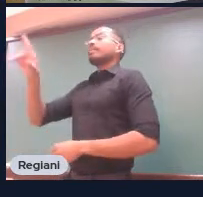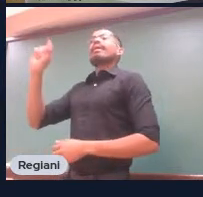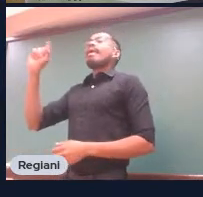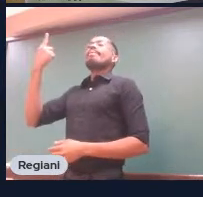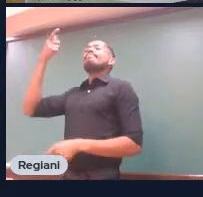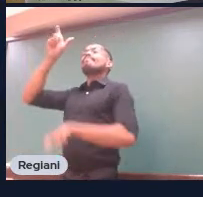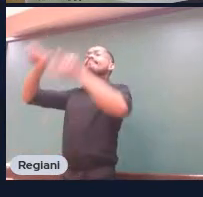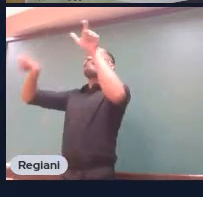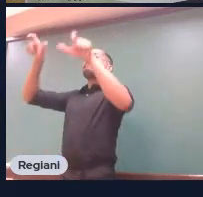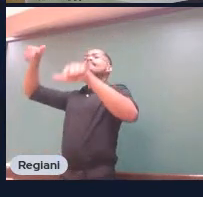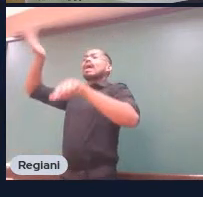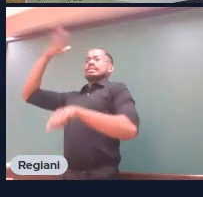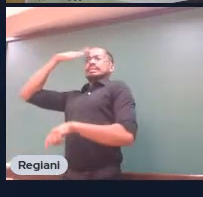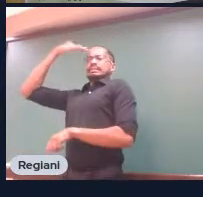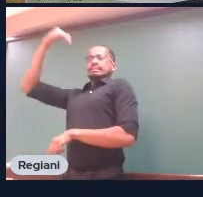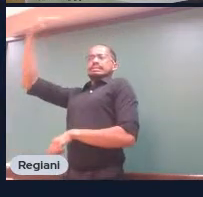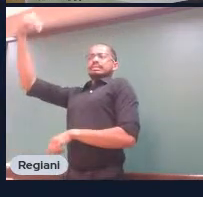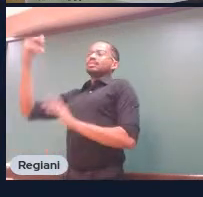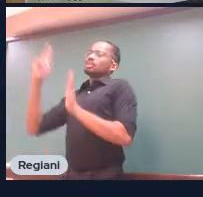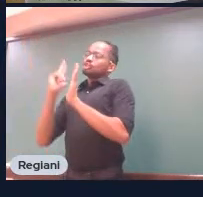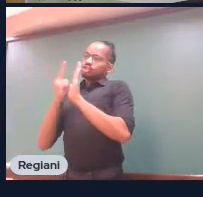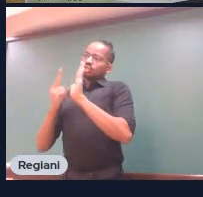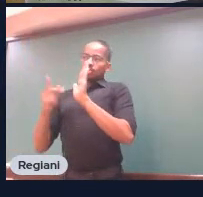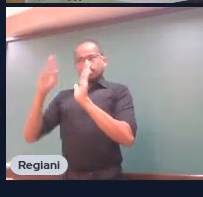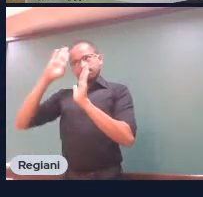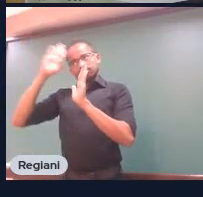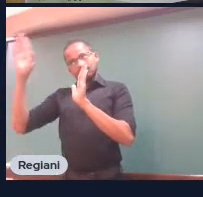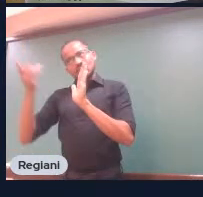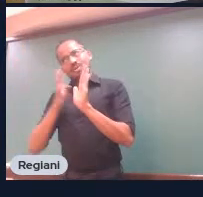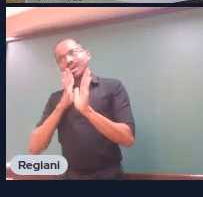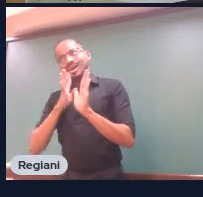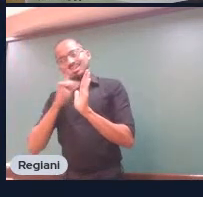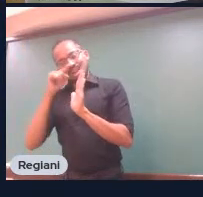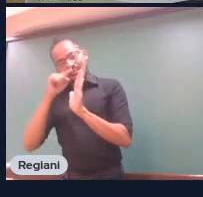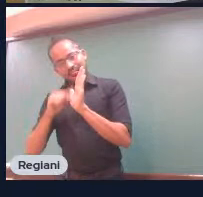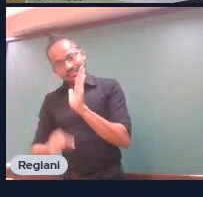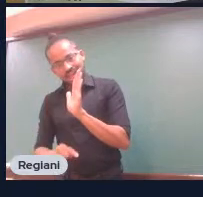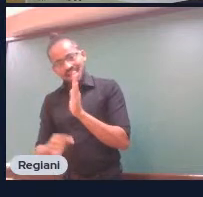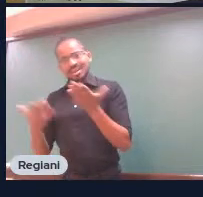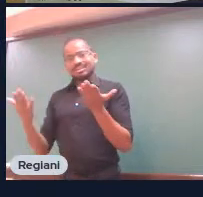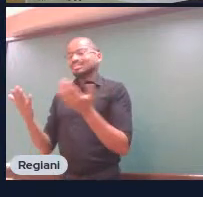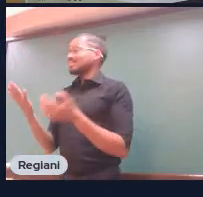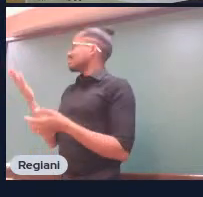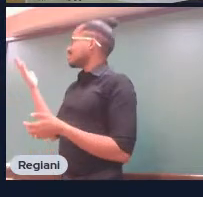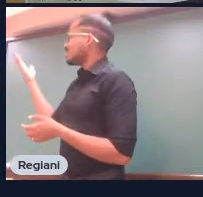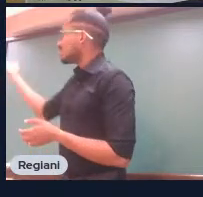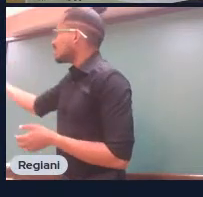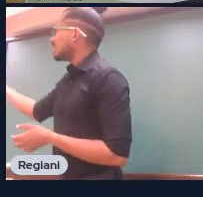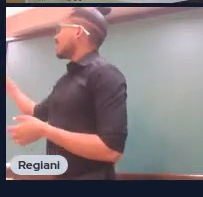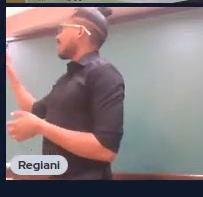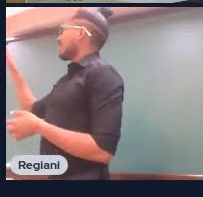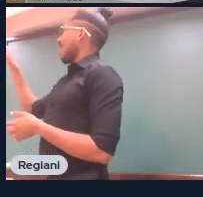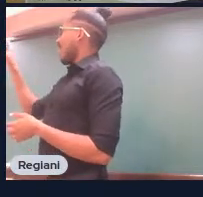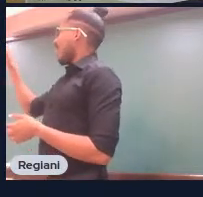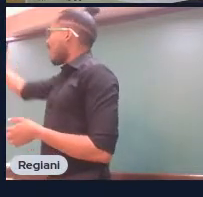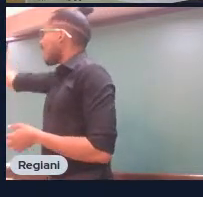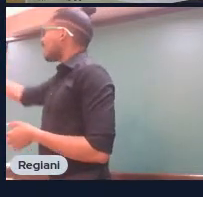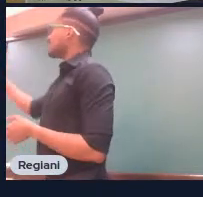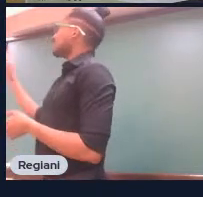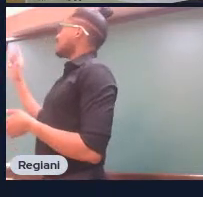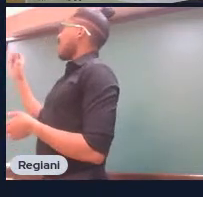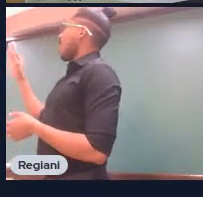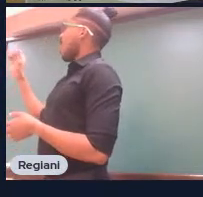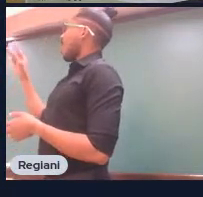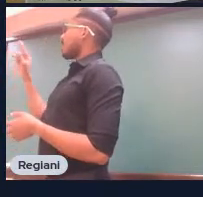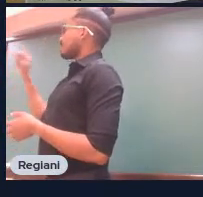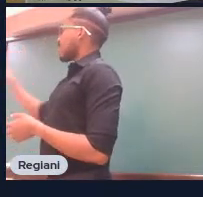were involved. You may know Edward Gates for DSNA, Reinhard Hartmann, Sue Atkins for EuroLex, Bill Ramson for